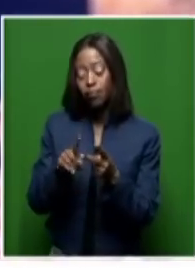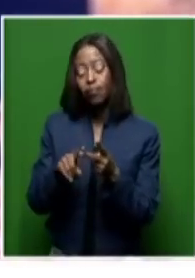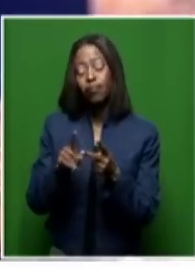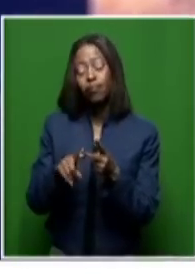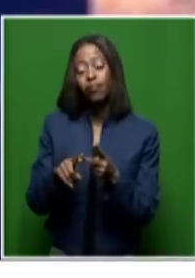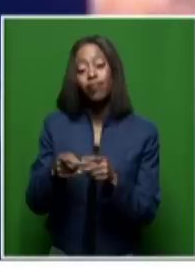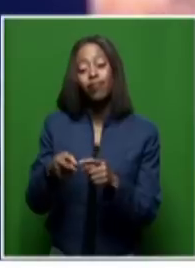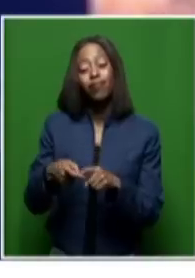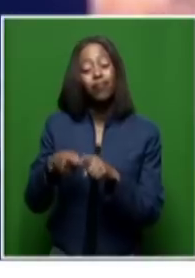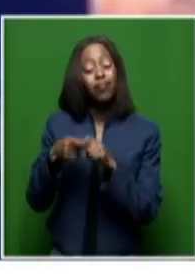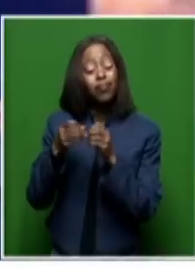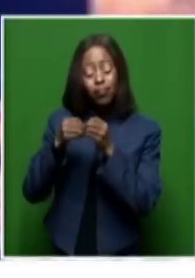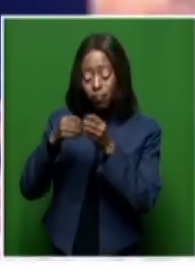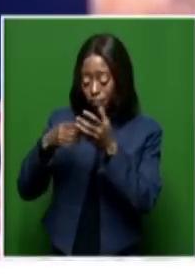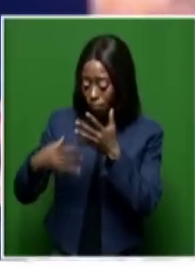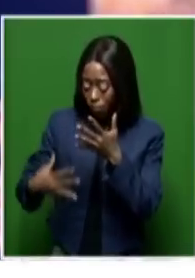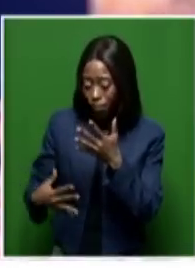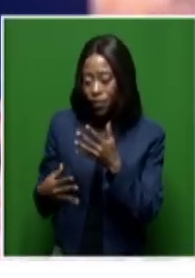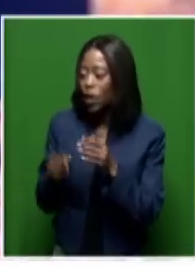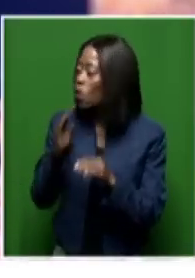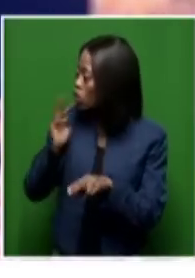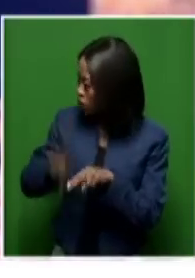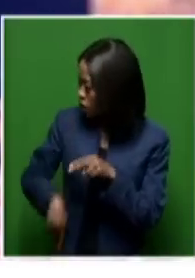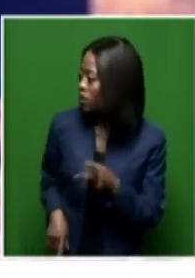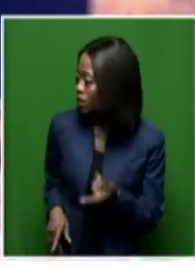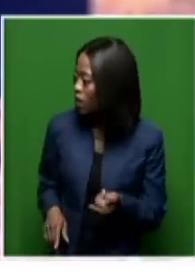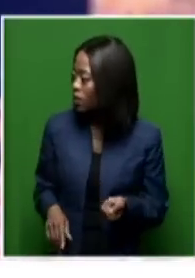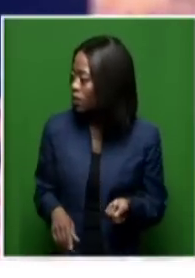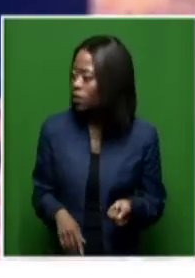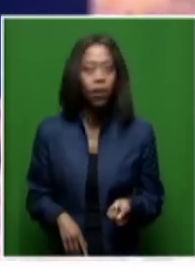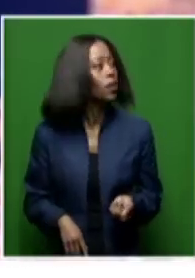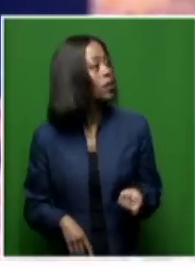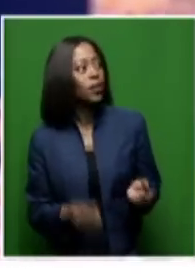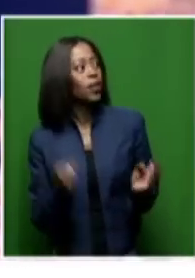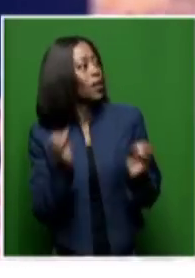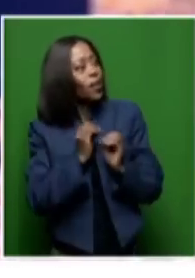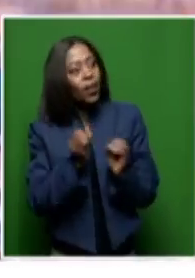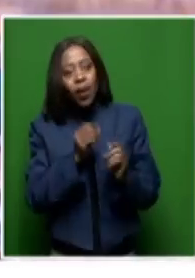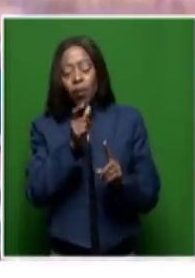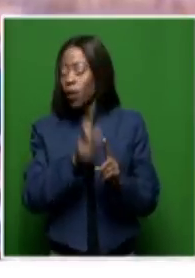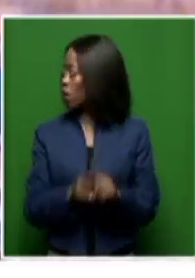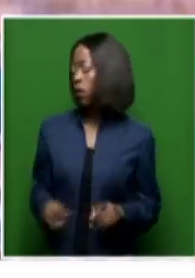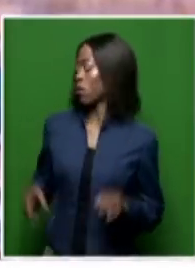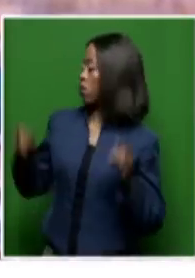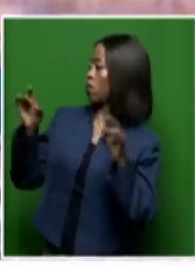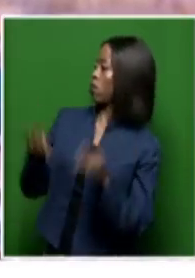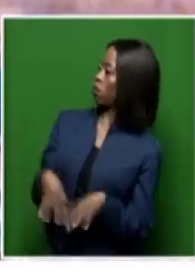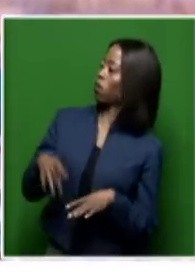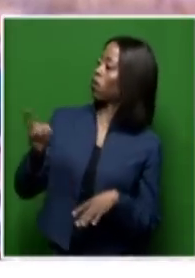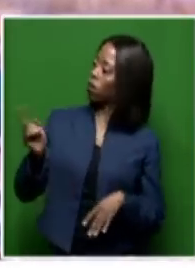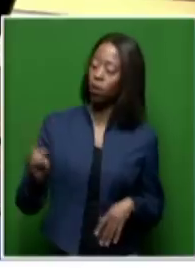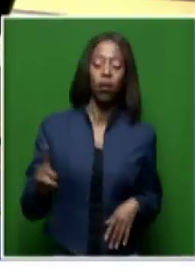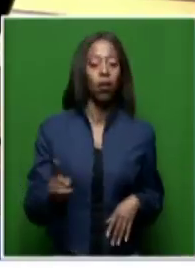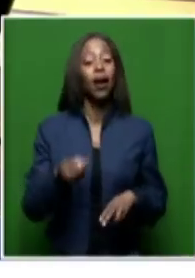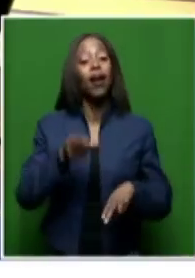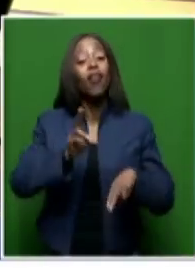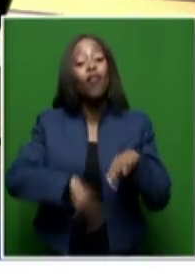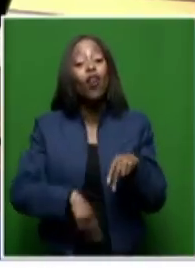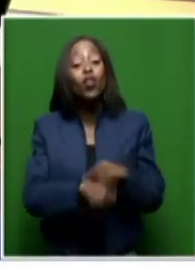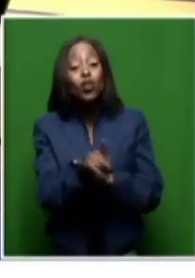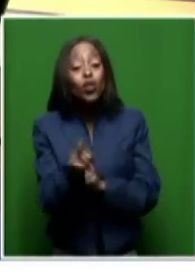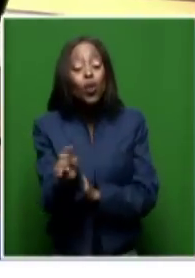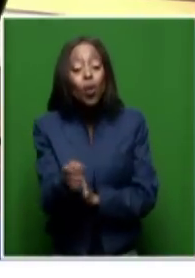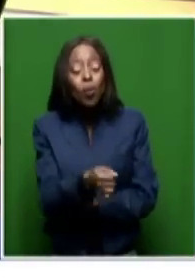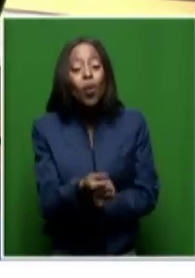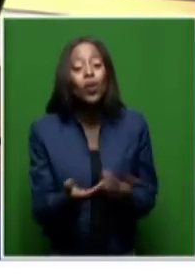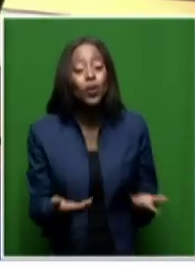suspended for a whole range of issues. Whose fault is that? It's nobody's fault. It can't be nobody's fault. No, it is the fault of those who employed